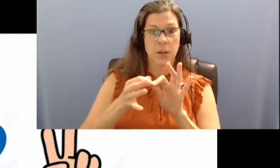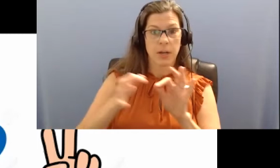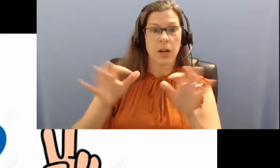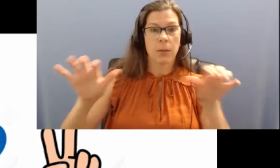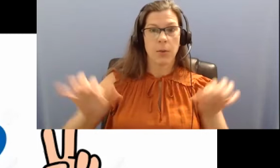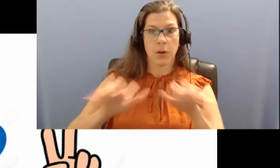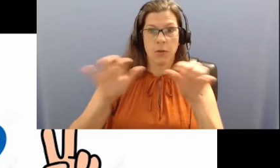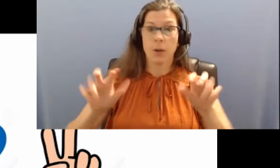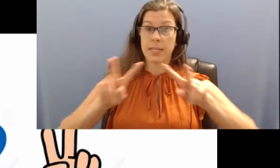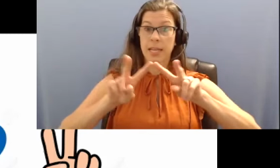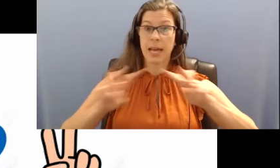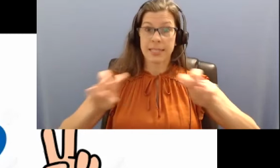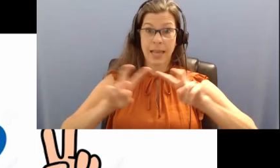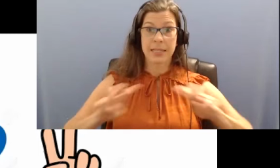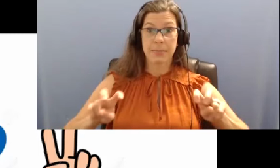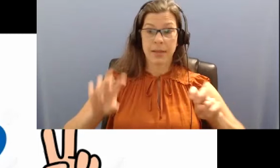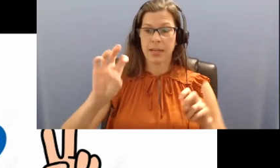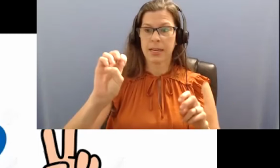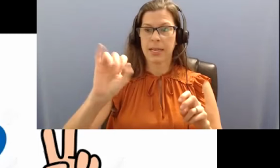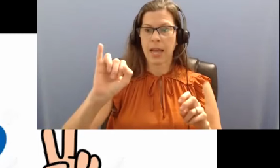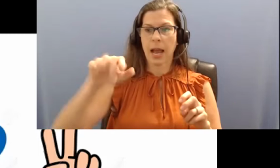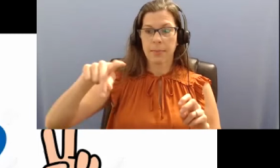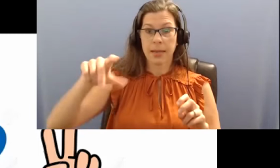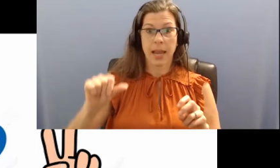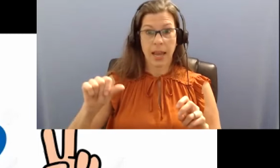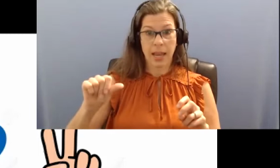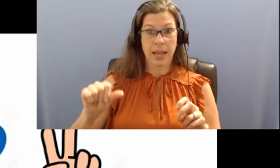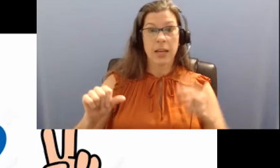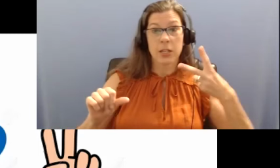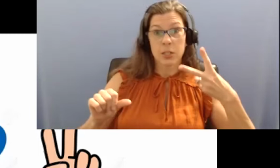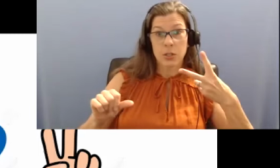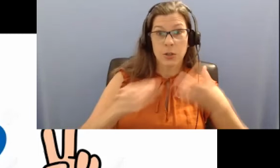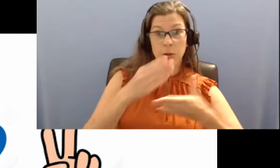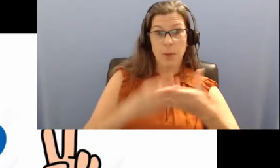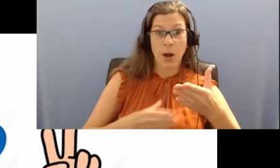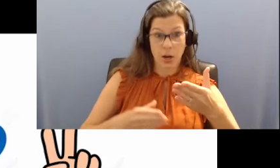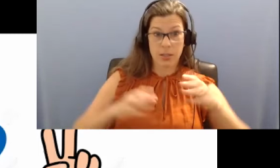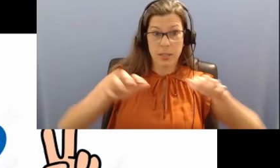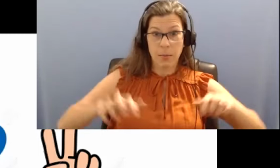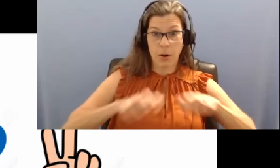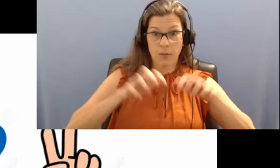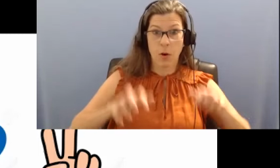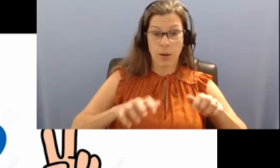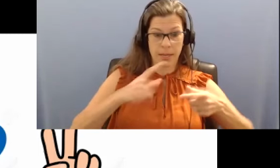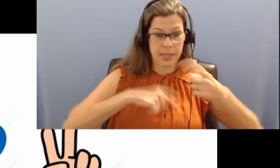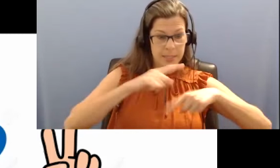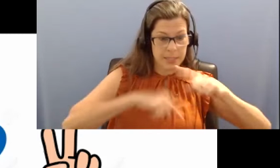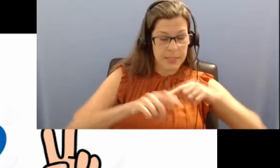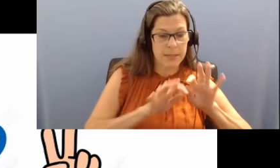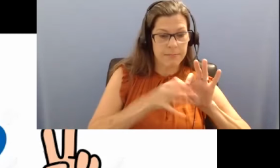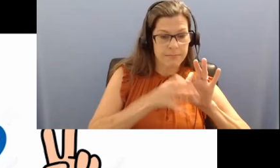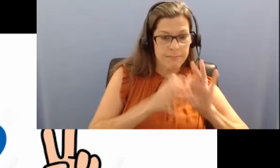Performance Assessment, the EIPA. That is in 2 parts. So there is a performance assessment and a